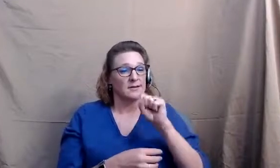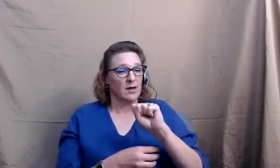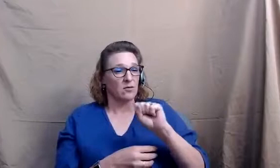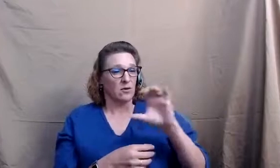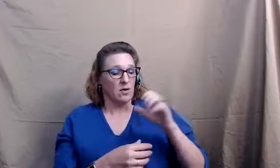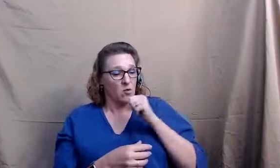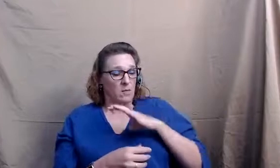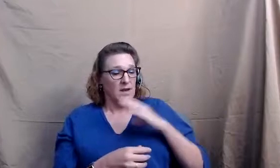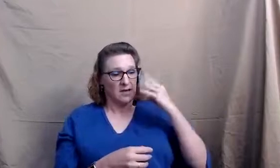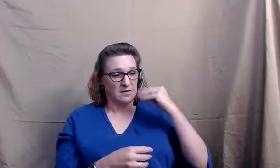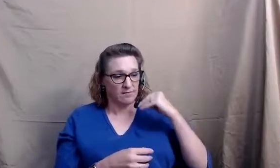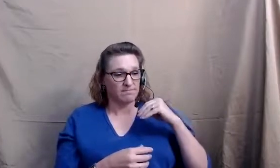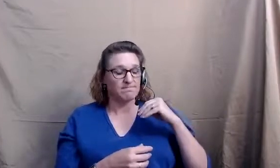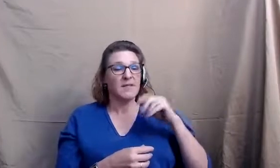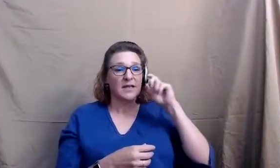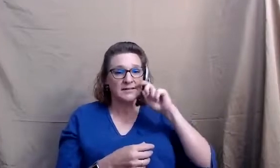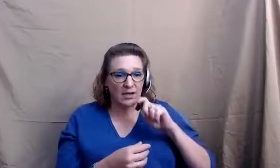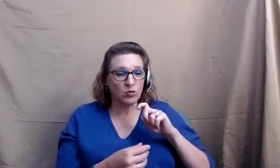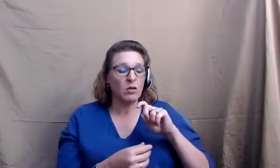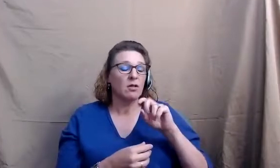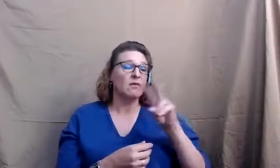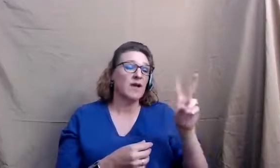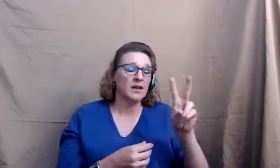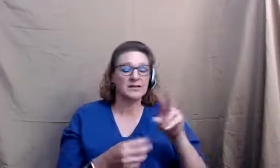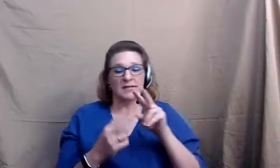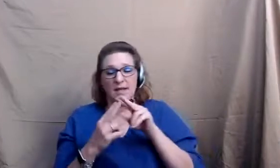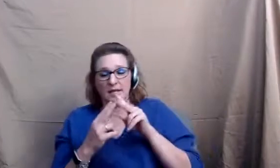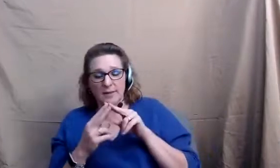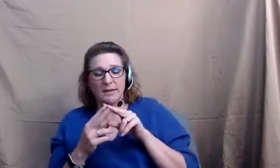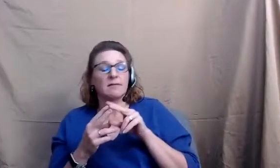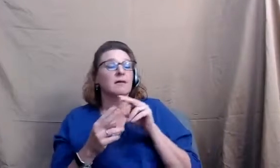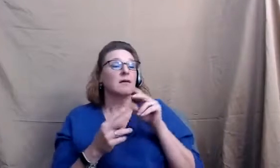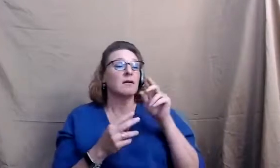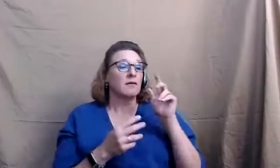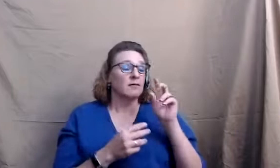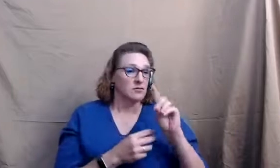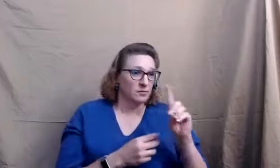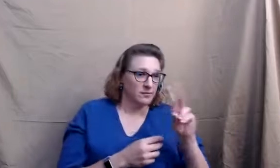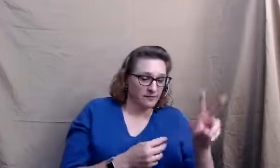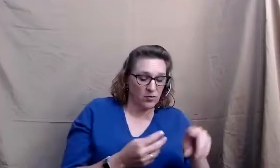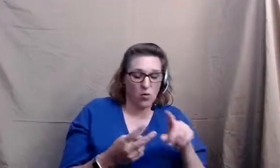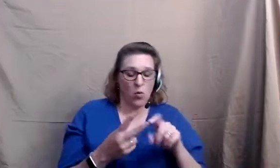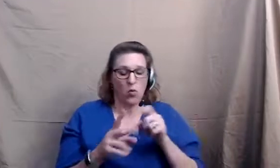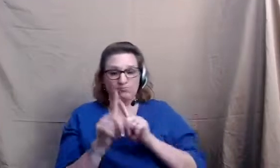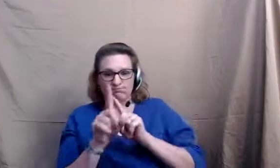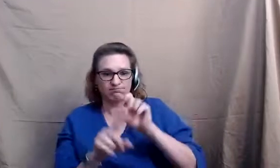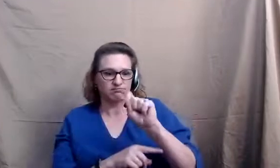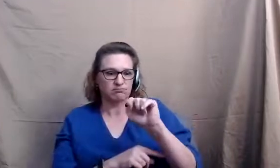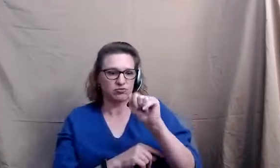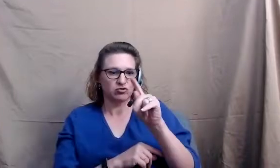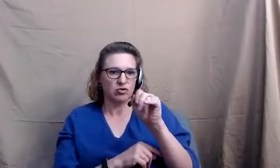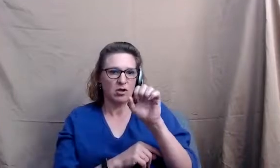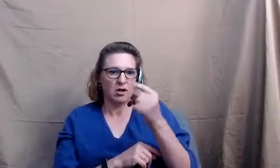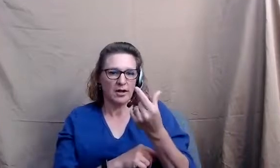of sexual violence, intimate partner violence, and/or stalking. So why then, if the situation is